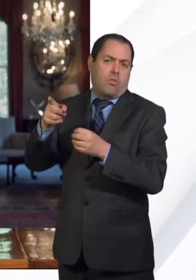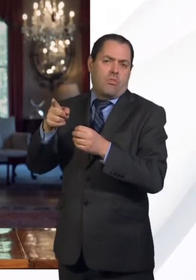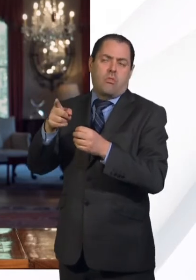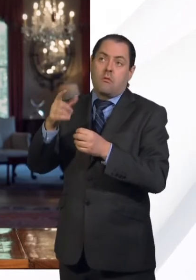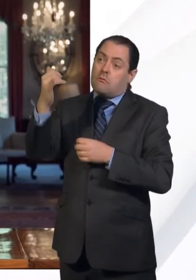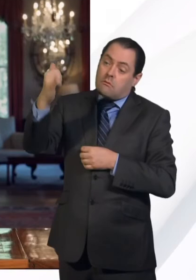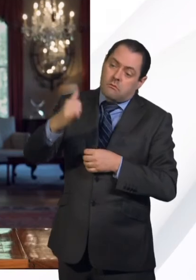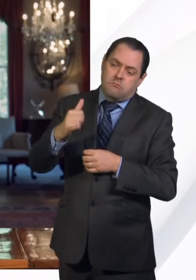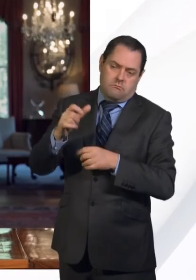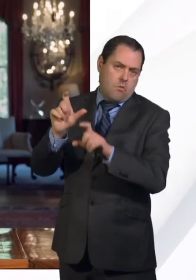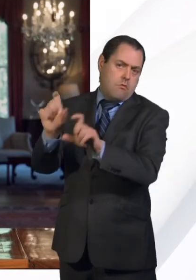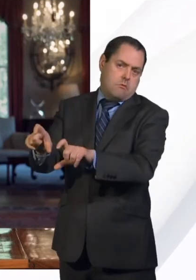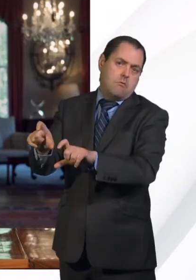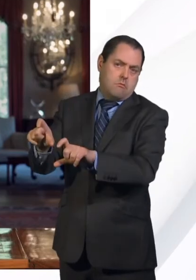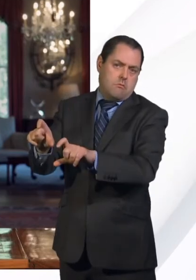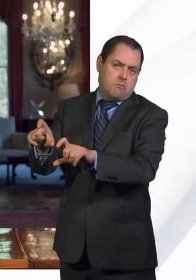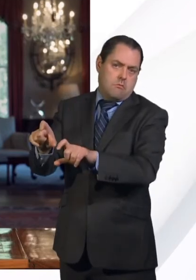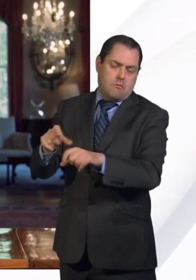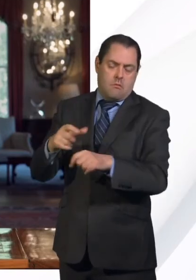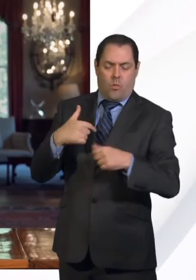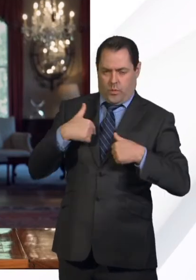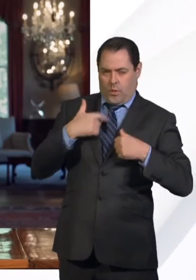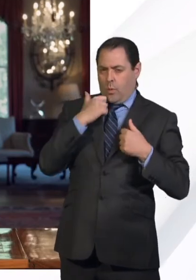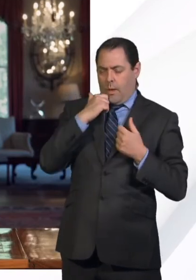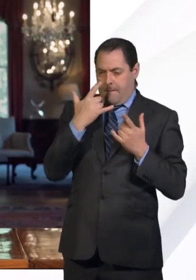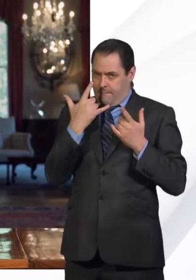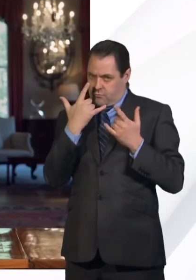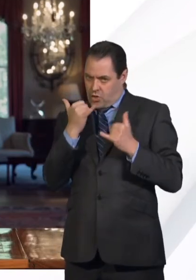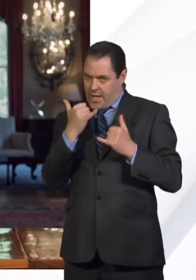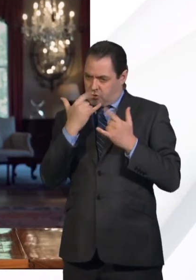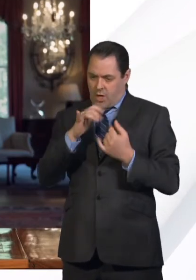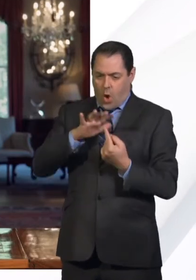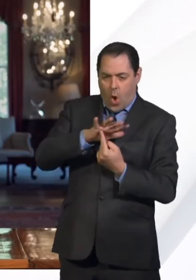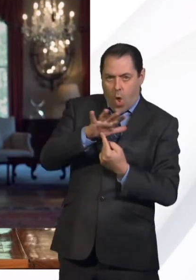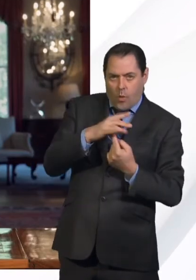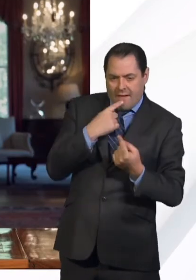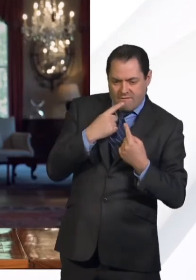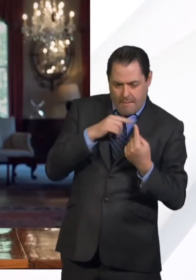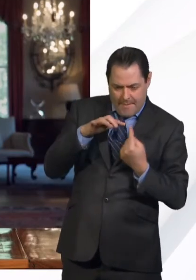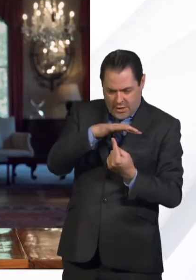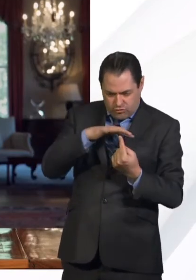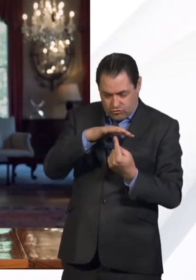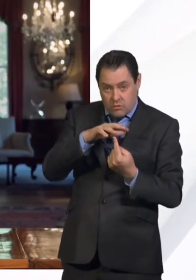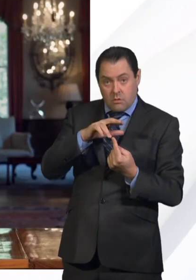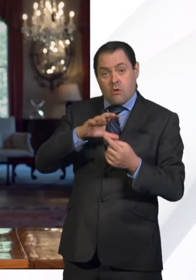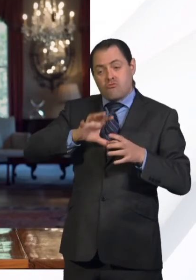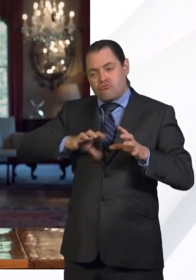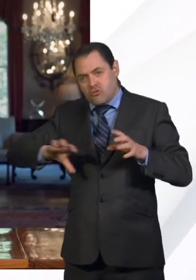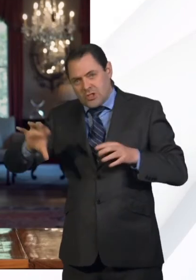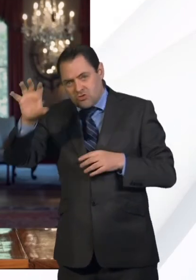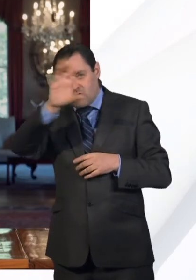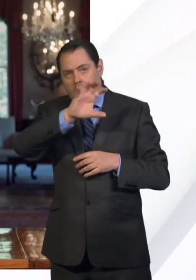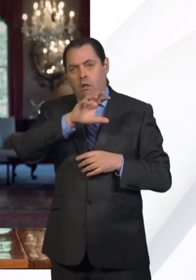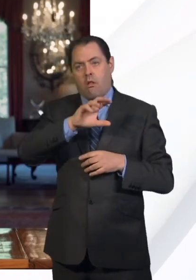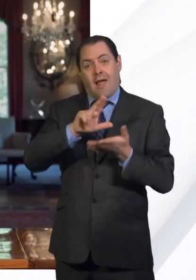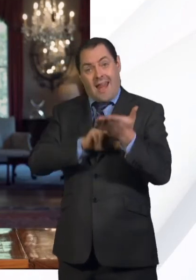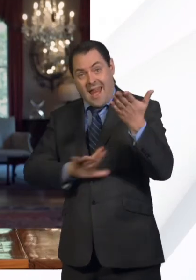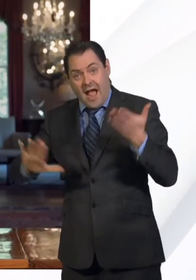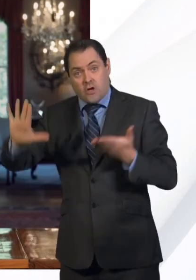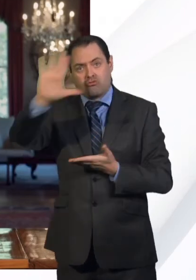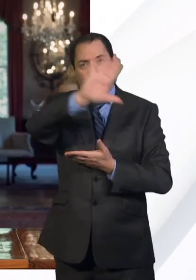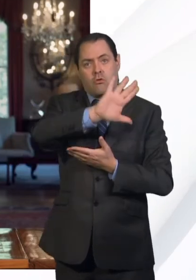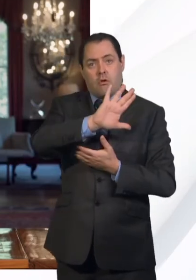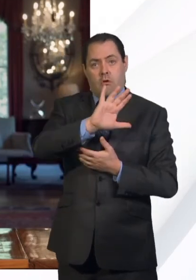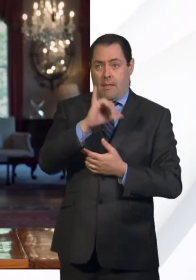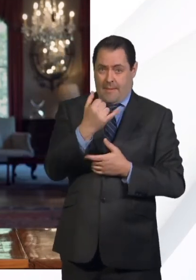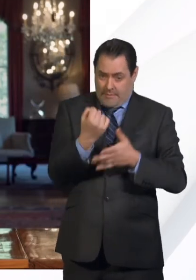progress locally, regionally, and nationally. And if there are outbreaks, if there are problems, we will not